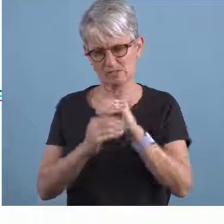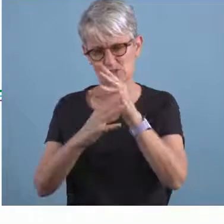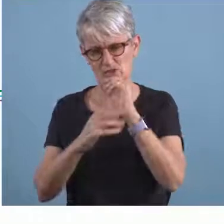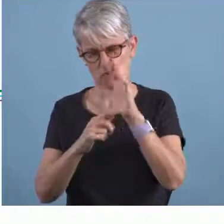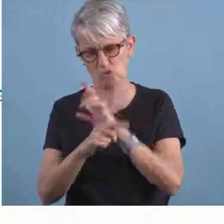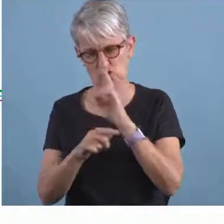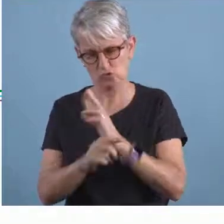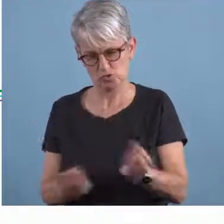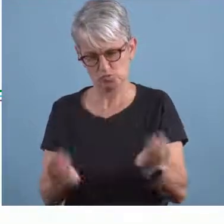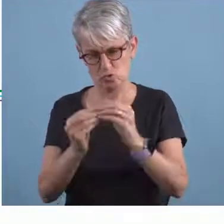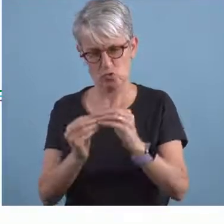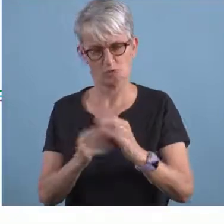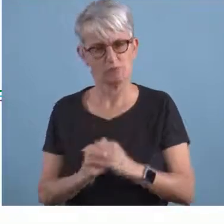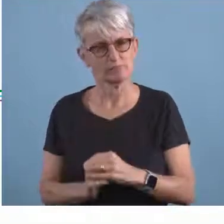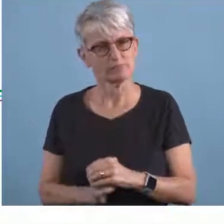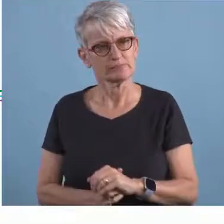used more.